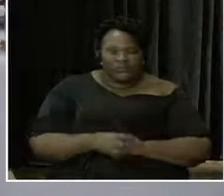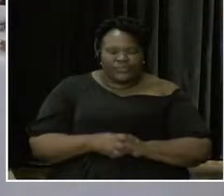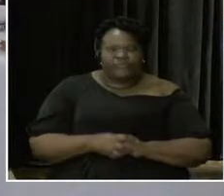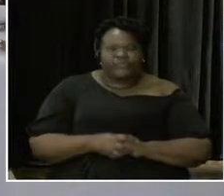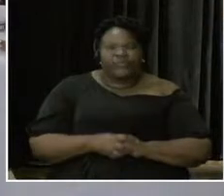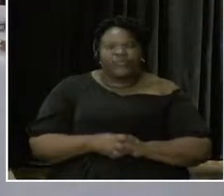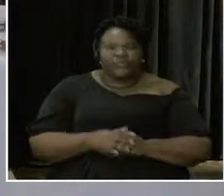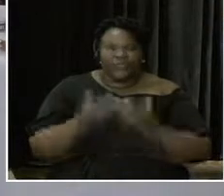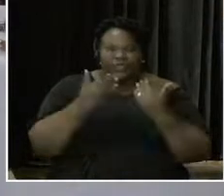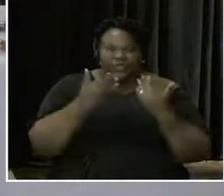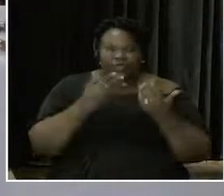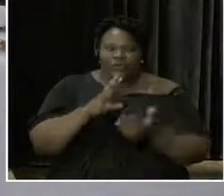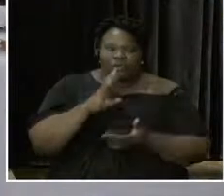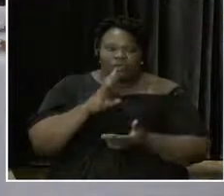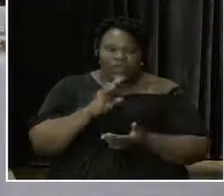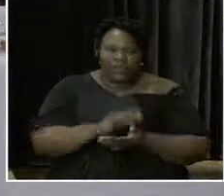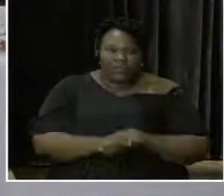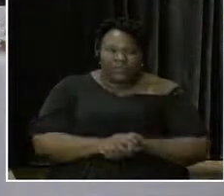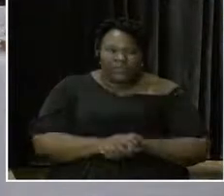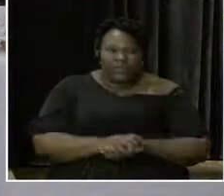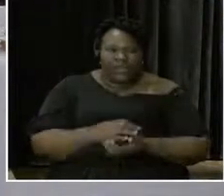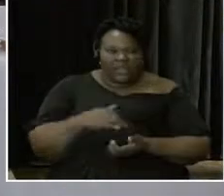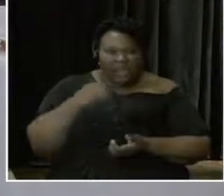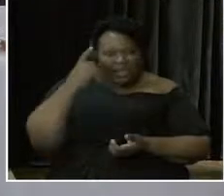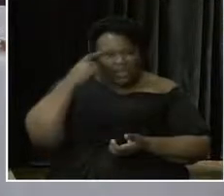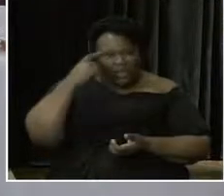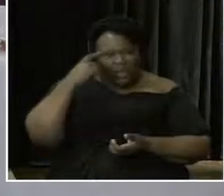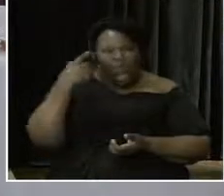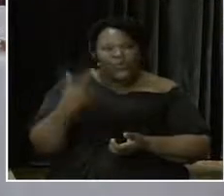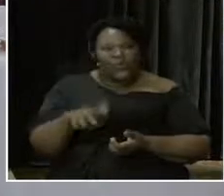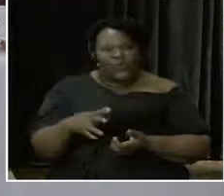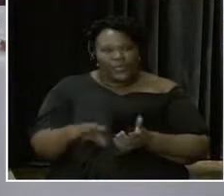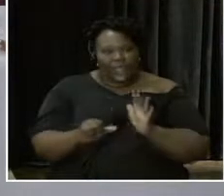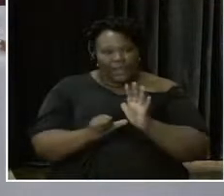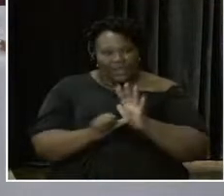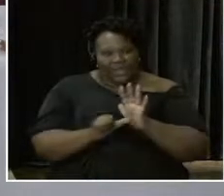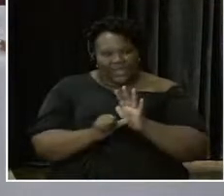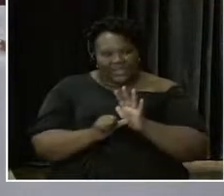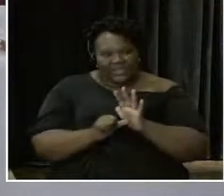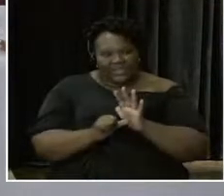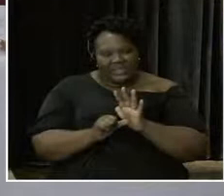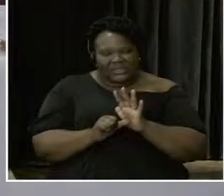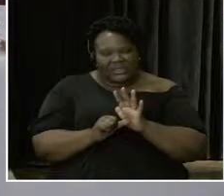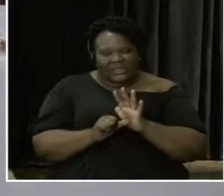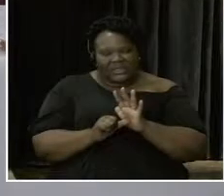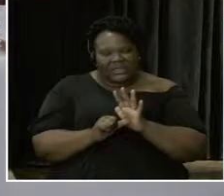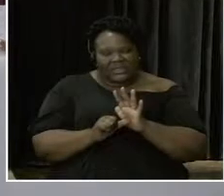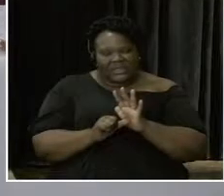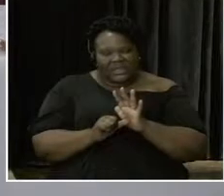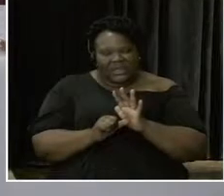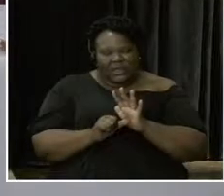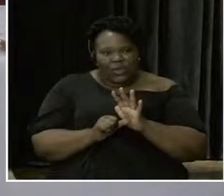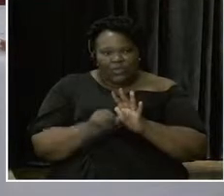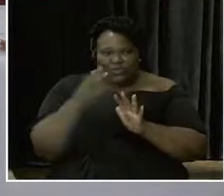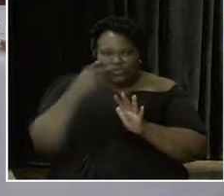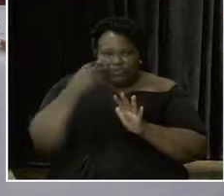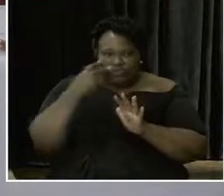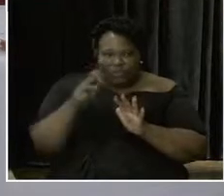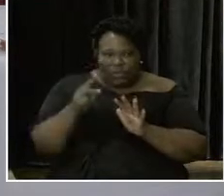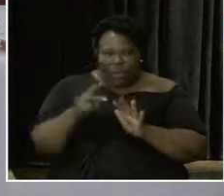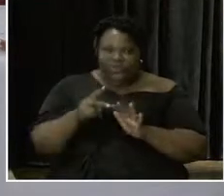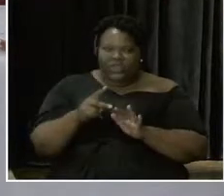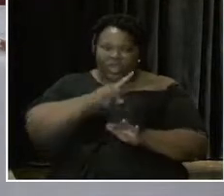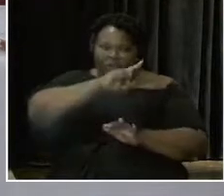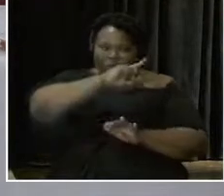Thank you, Speaker. I think it's important for us to drill down into what the major adjustments of